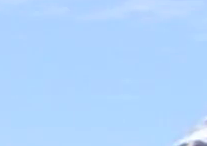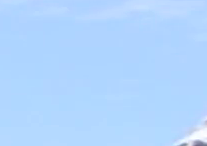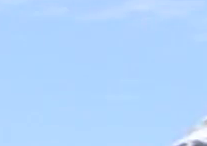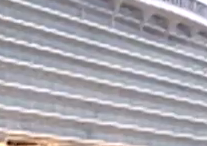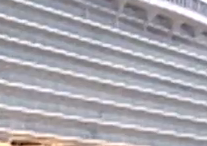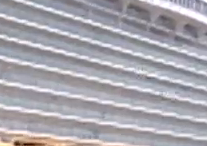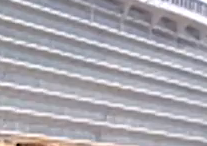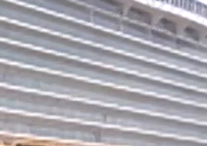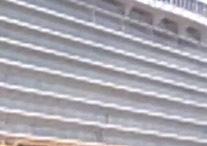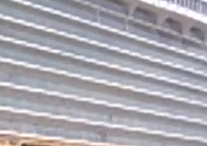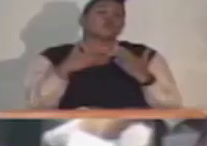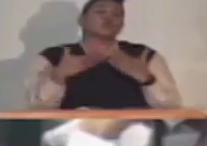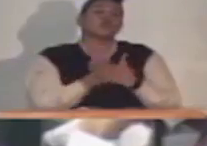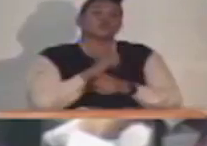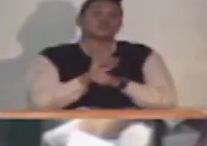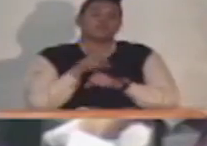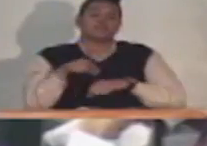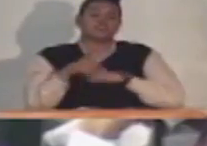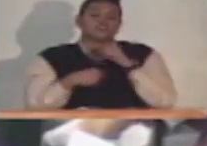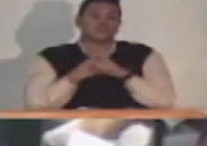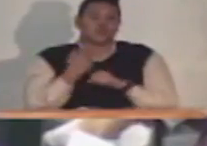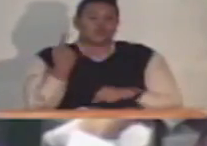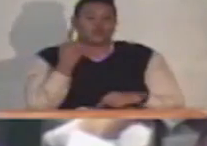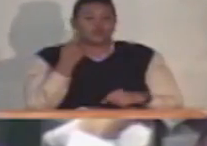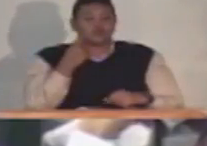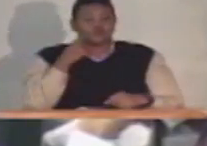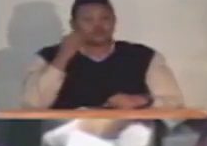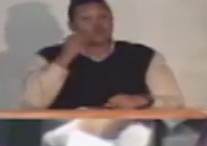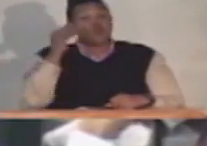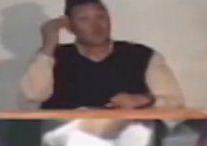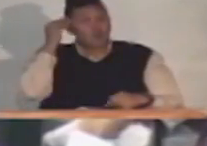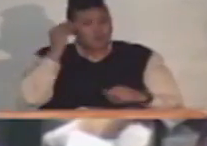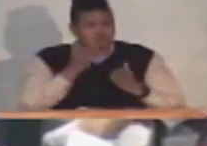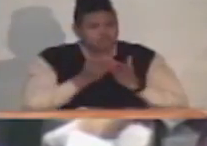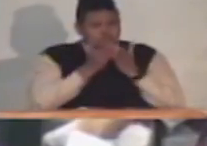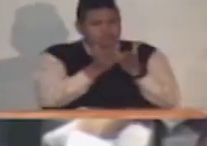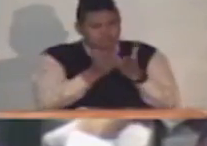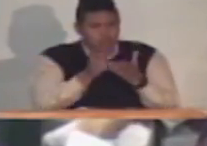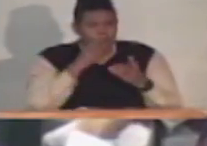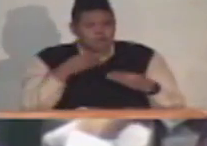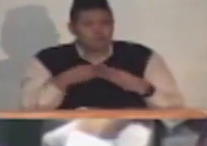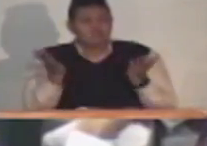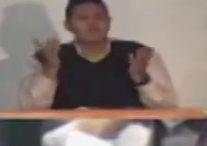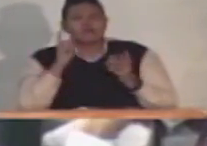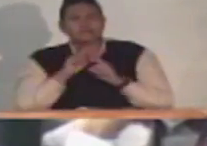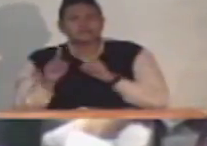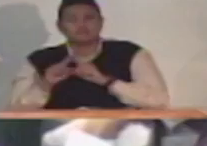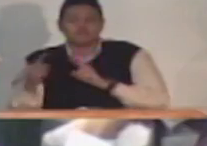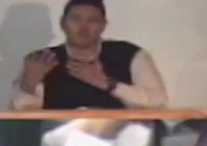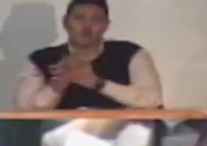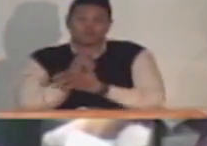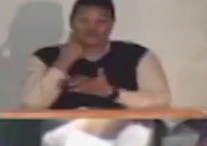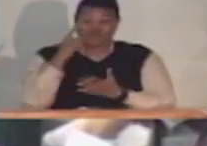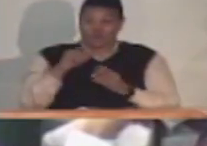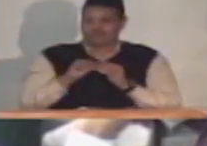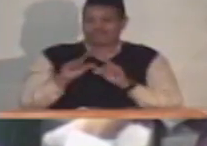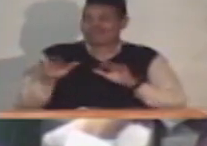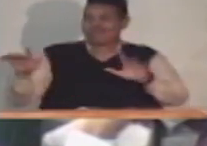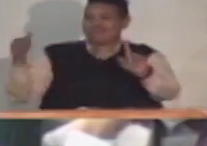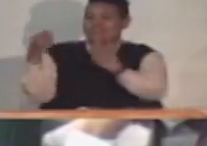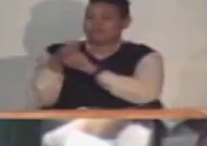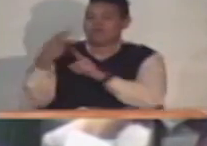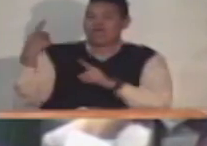Ocho Rios, and Falmouth. The promotion of home porting will provide opportunities to develop spin-off projects. And the development of